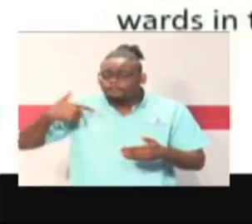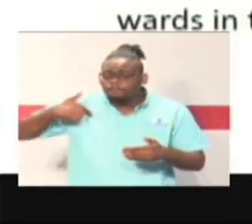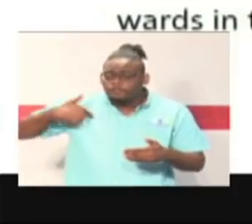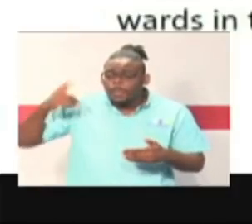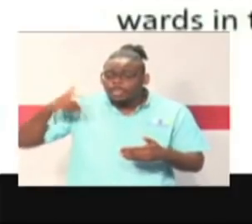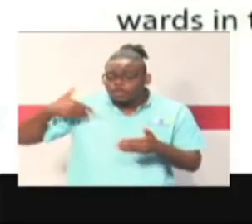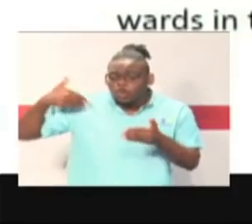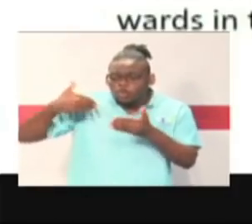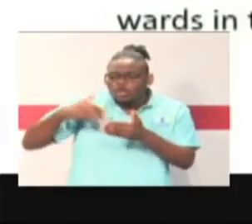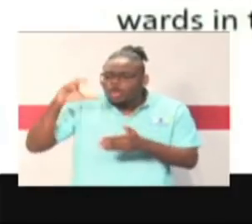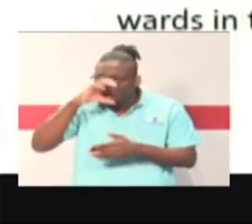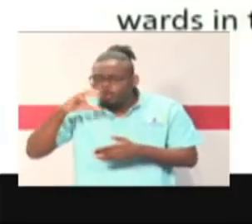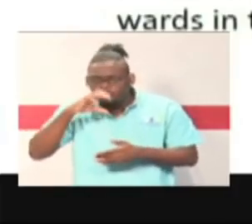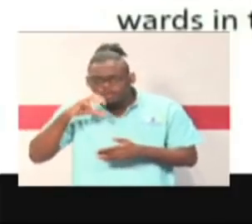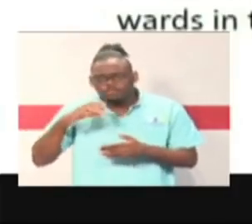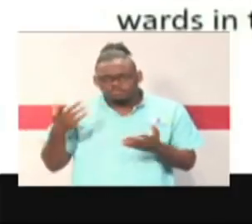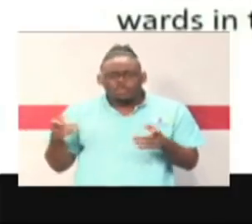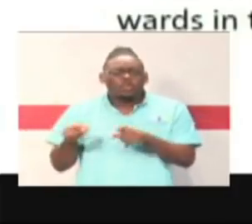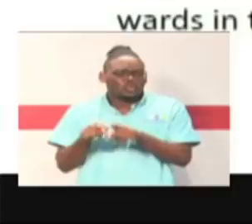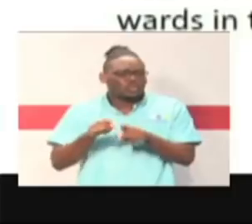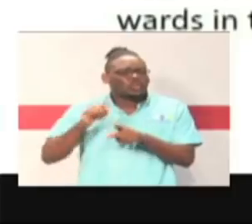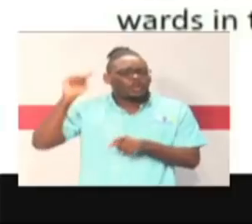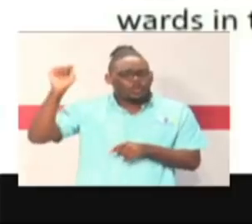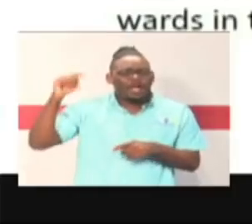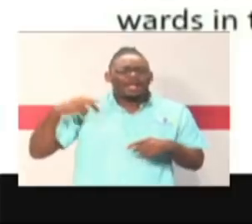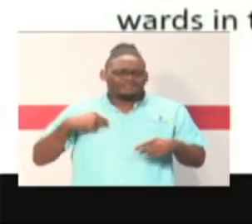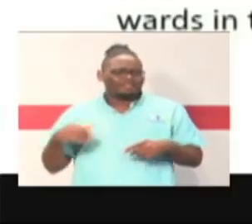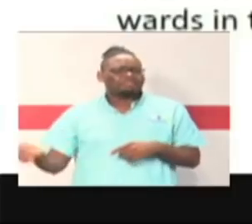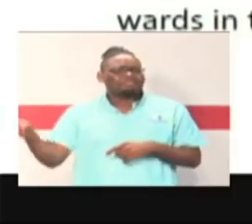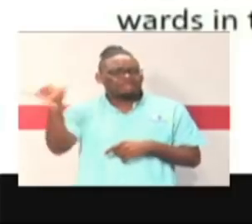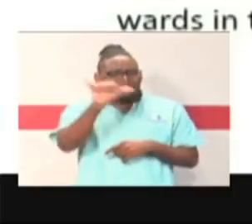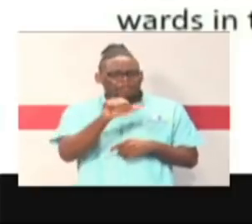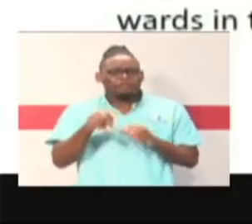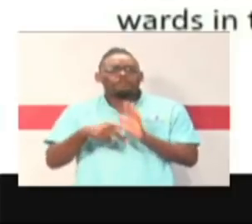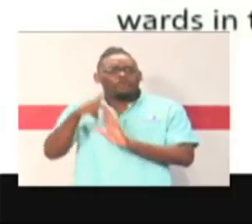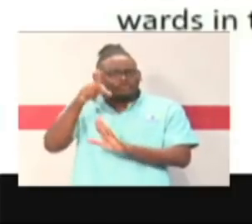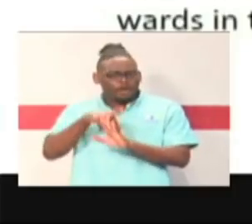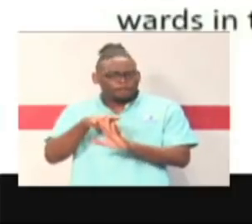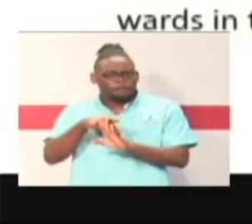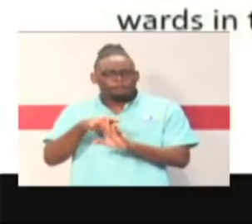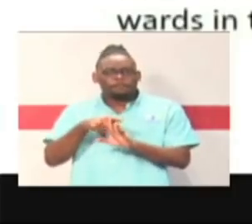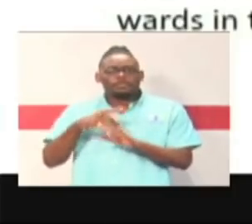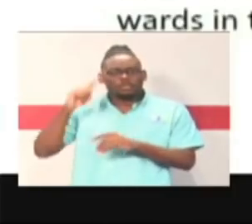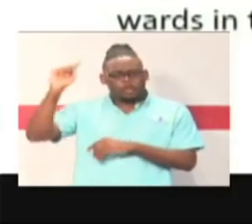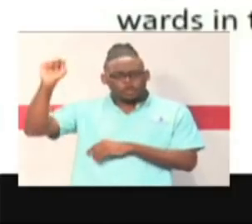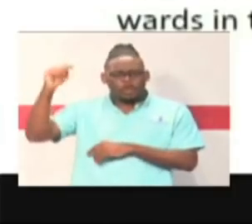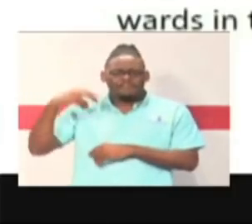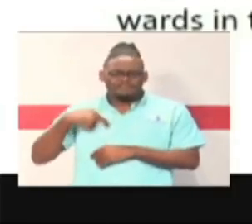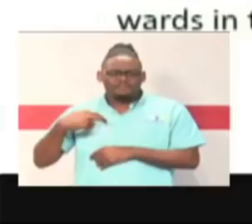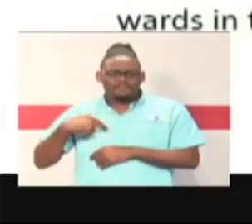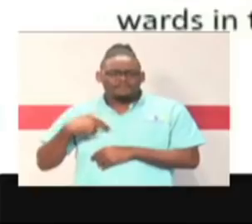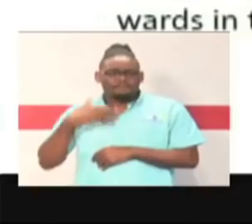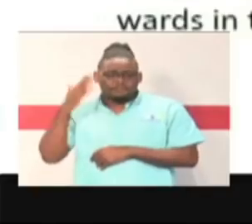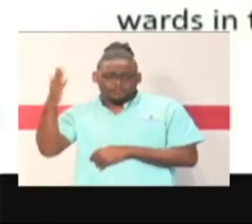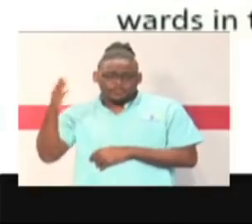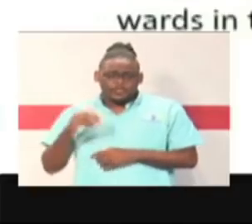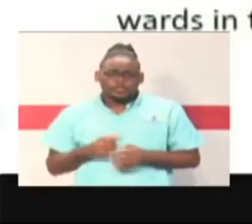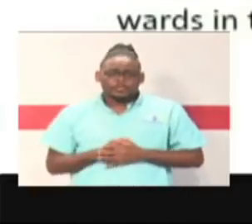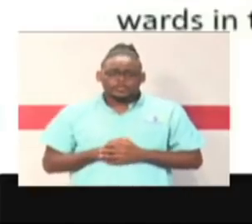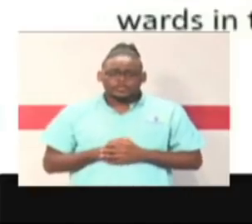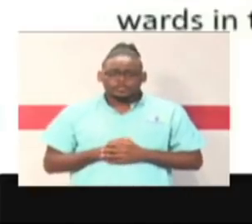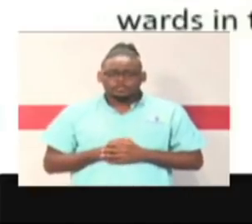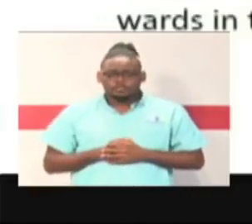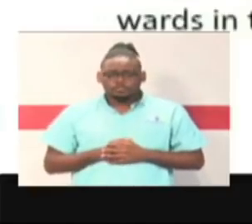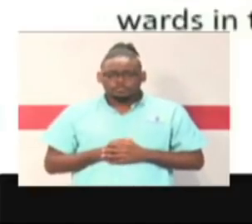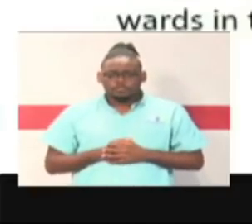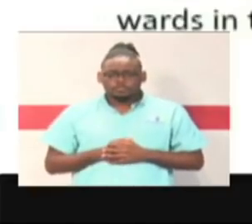has also rolled this program out as well, so it's available in Tobago. Now, phase 2 is actually started